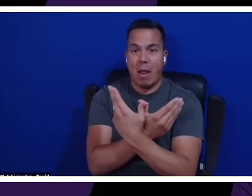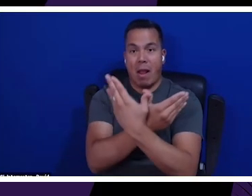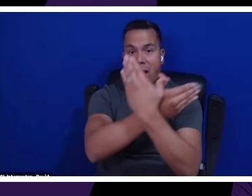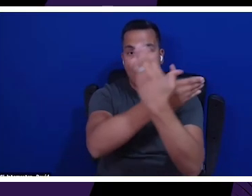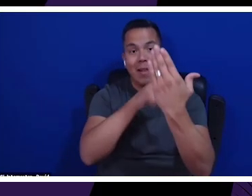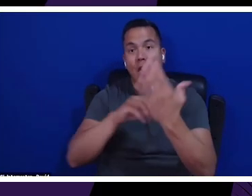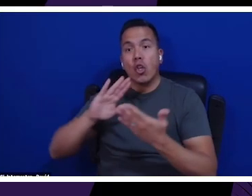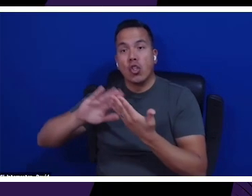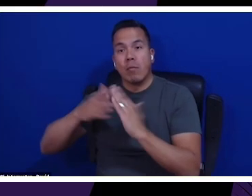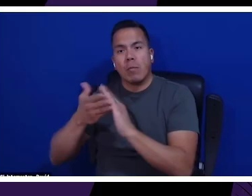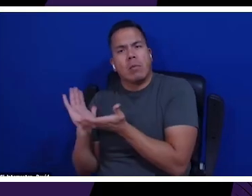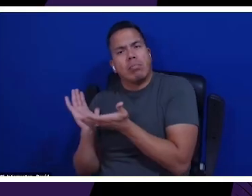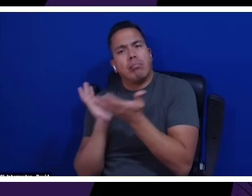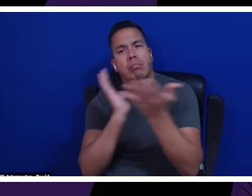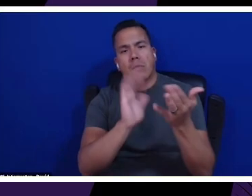safety.